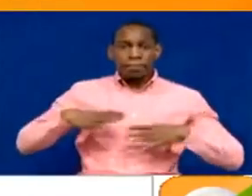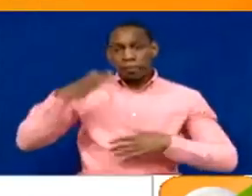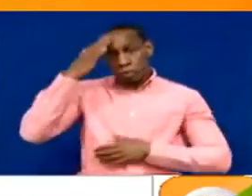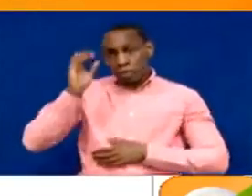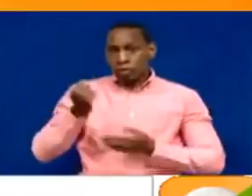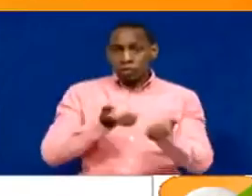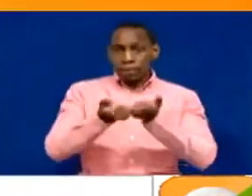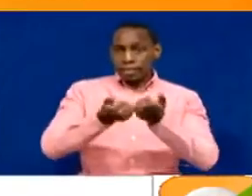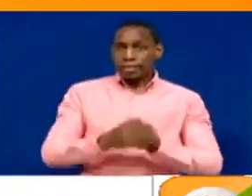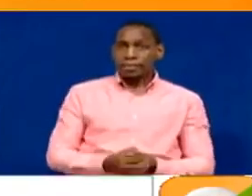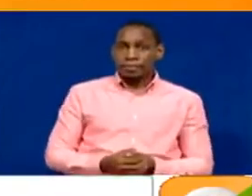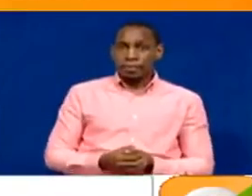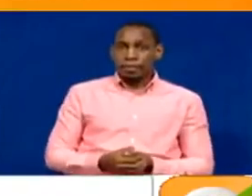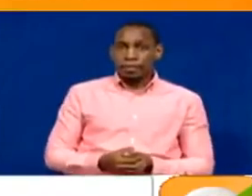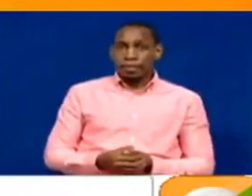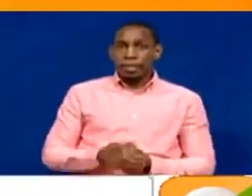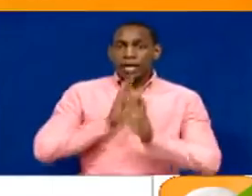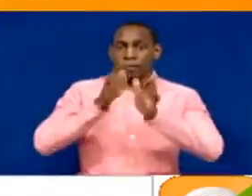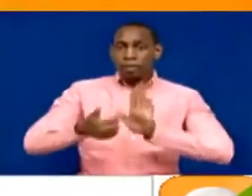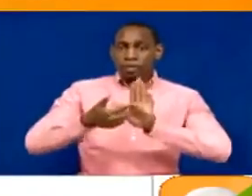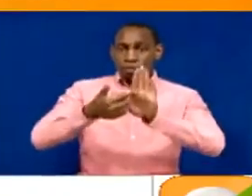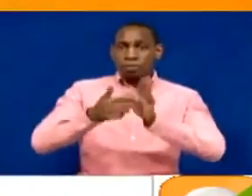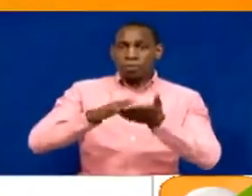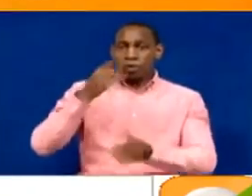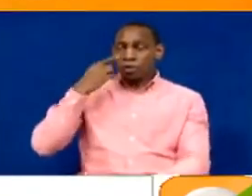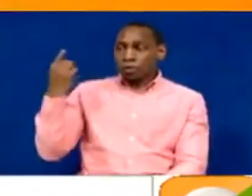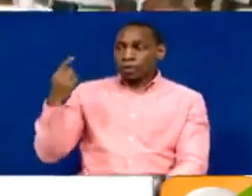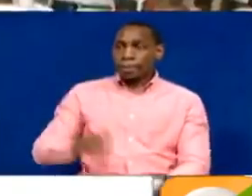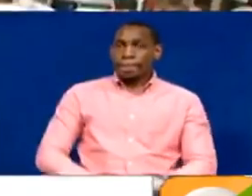unsuspecting business operators. Here's Marianne Nyambura with that report.